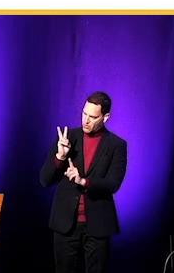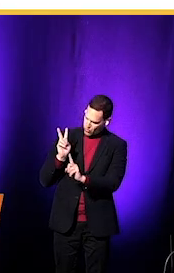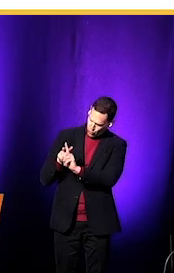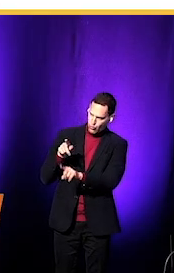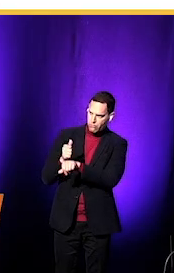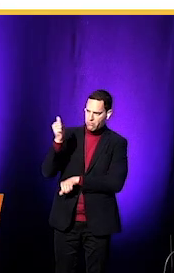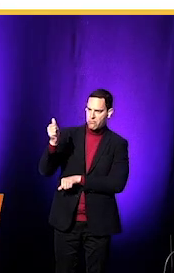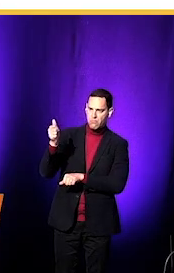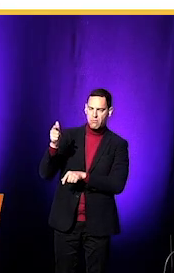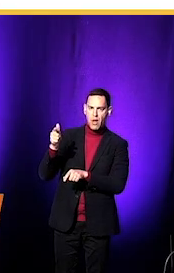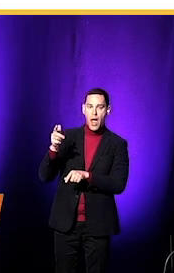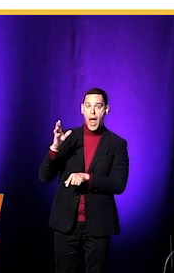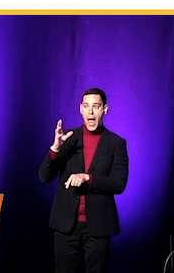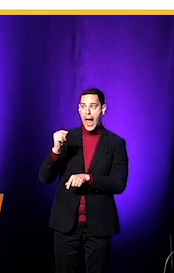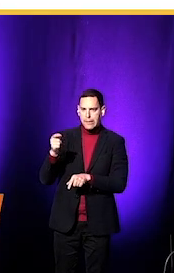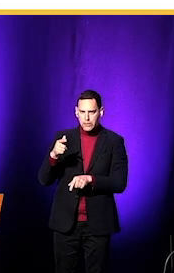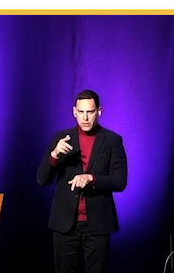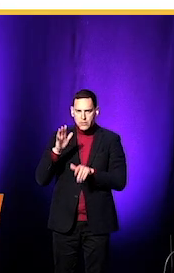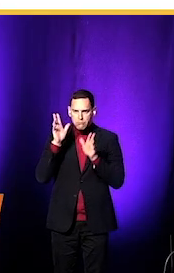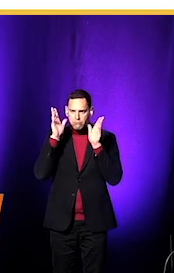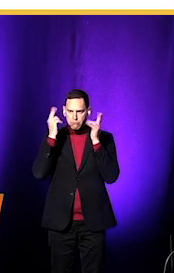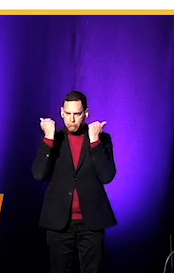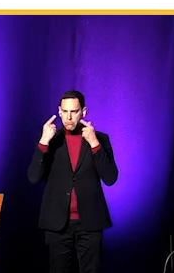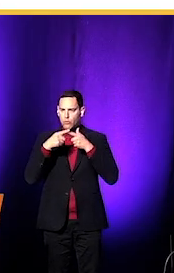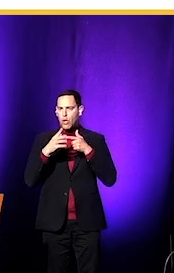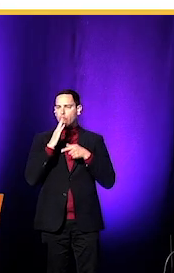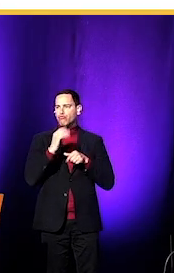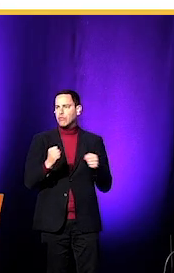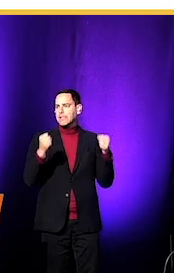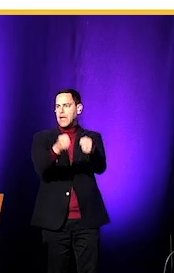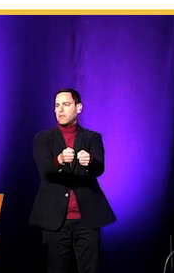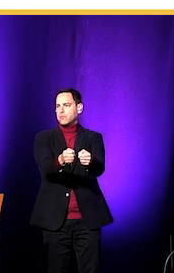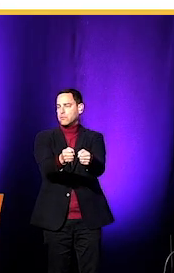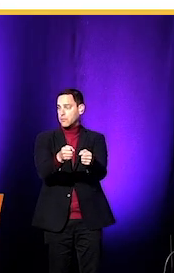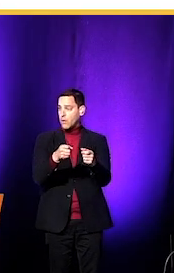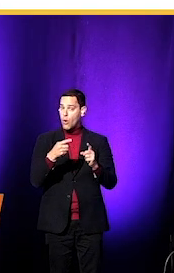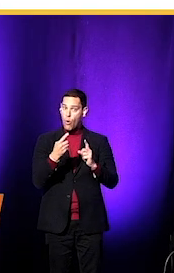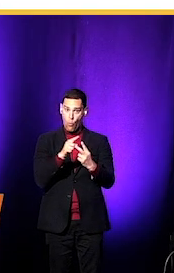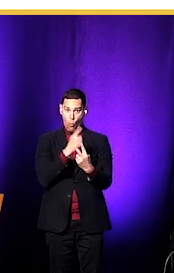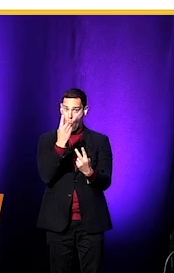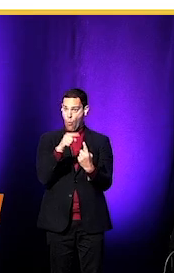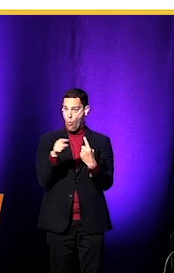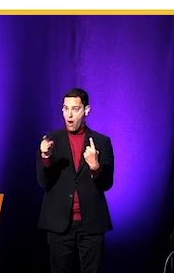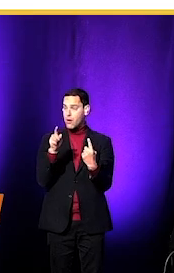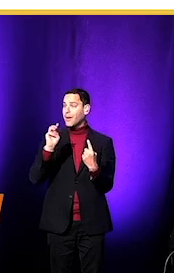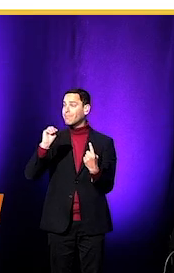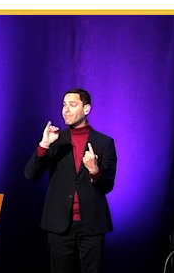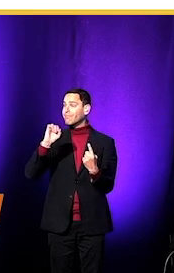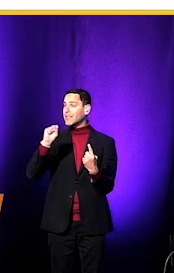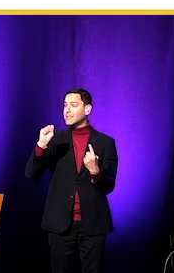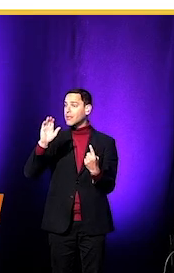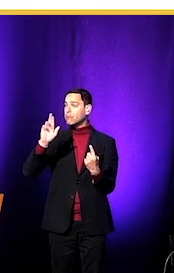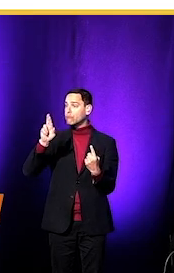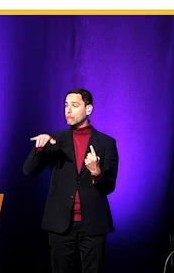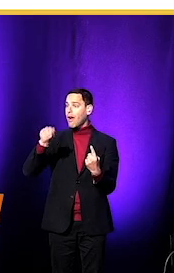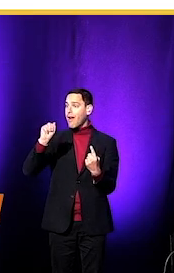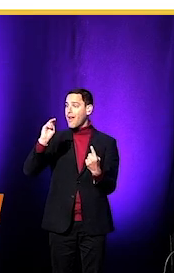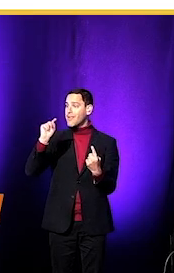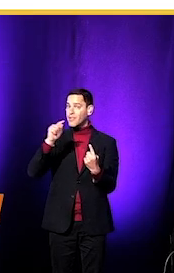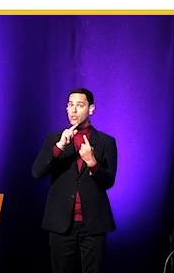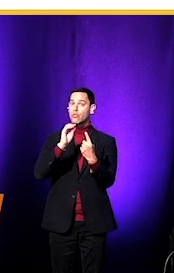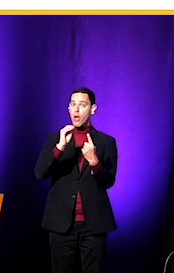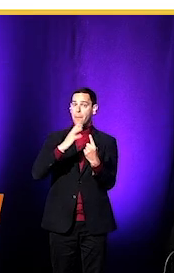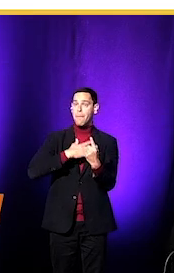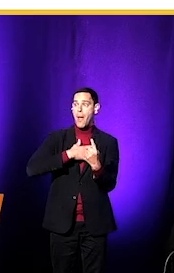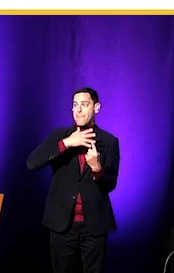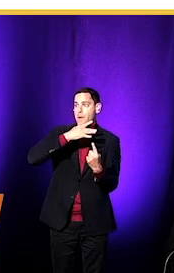teachers, Miss Bryant, was not only my mother's teacher, they stayed for a long time, she was my penmanship teacher.